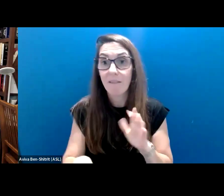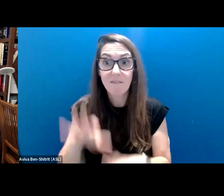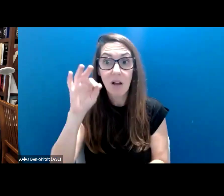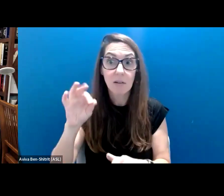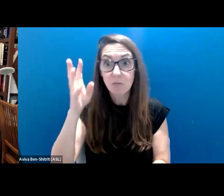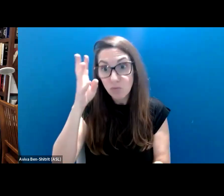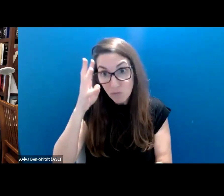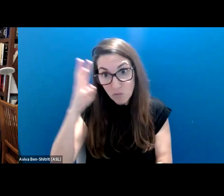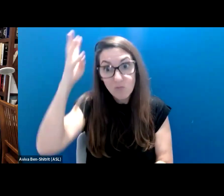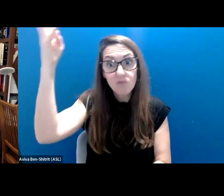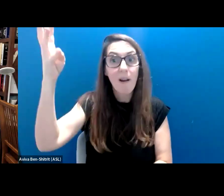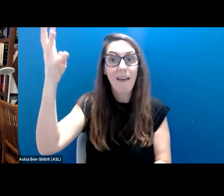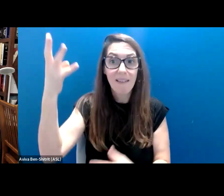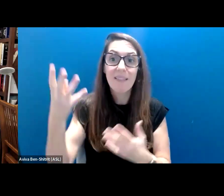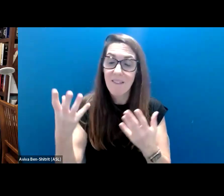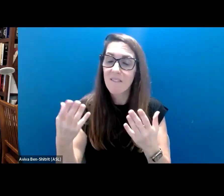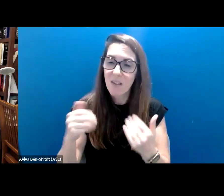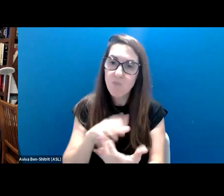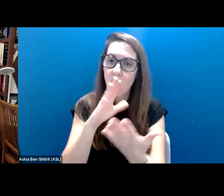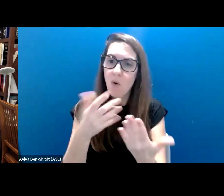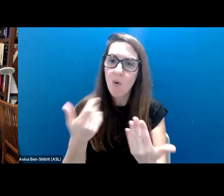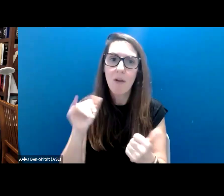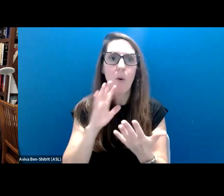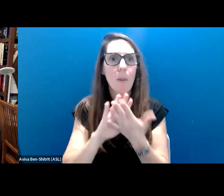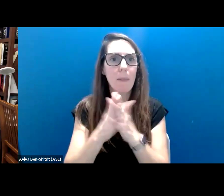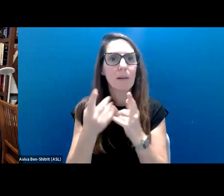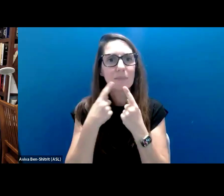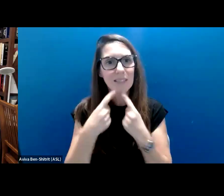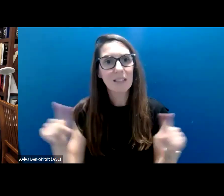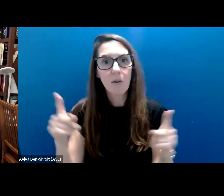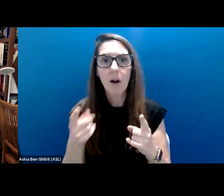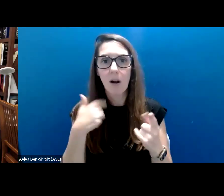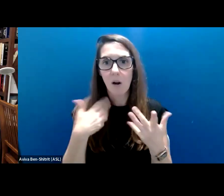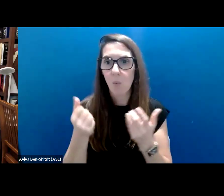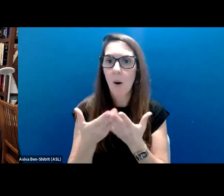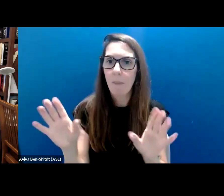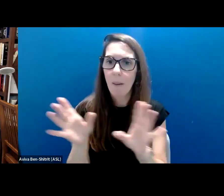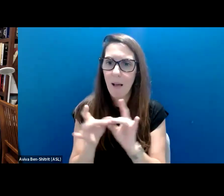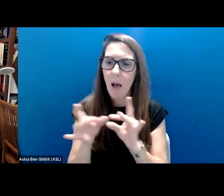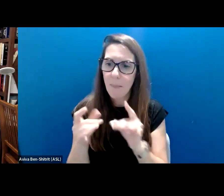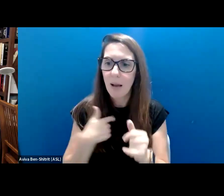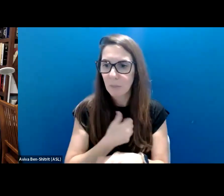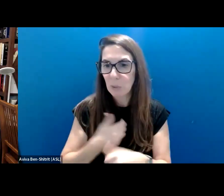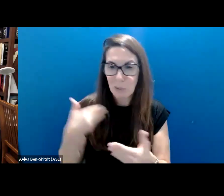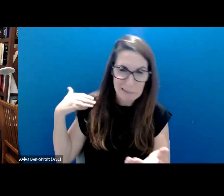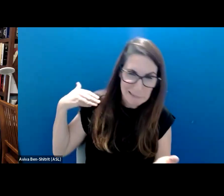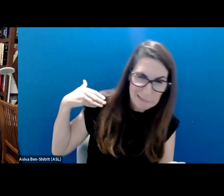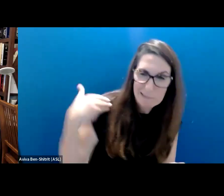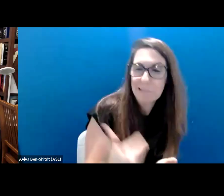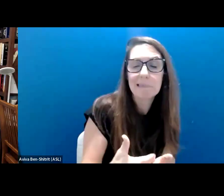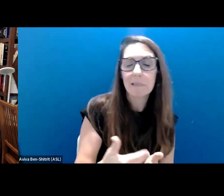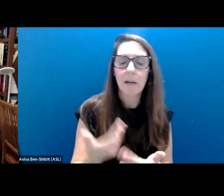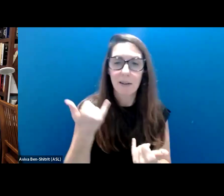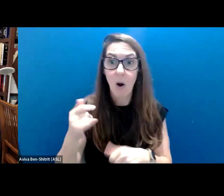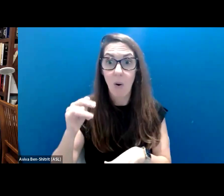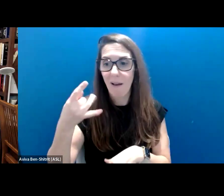successful. So with that, we will go to public comments. To members of the public, I'm sorry that we're getting to you 18 minutes later than we hoped, but I